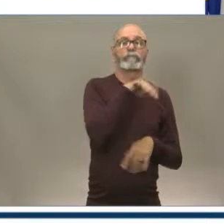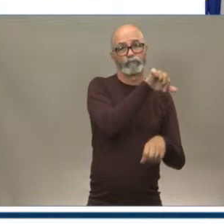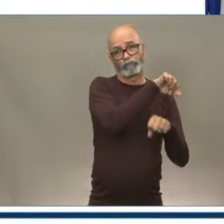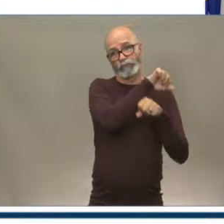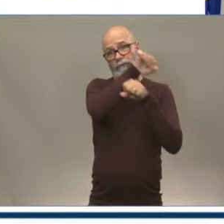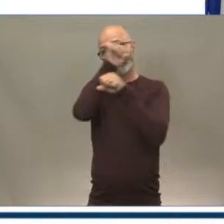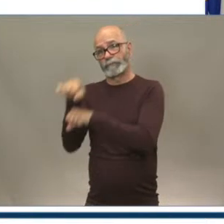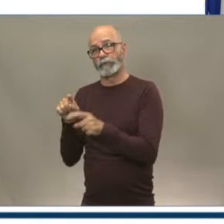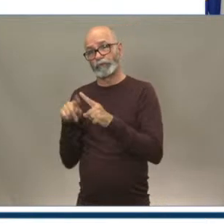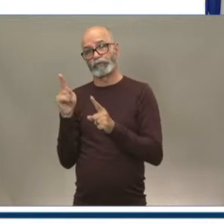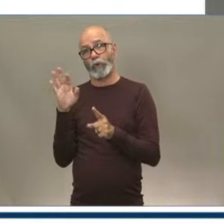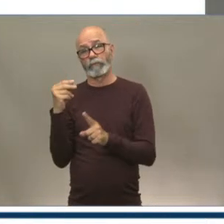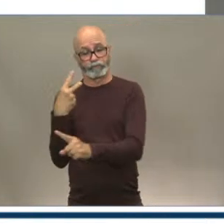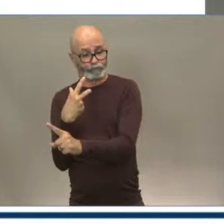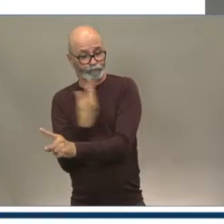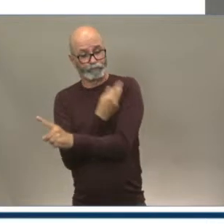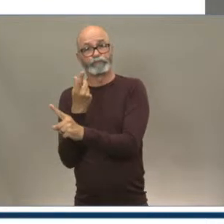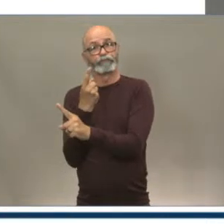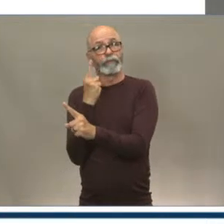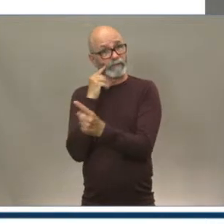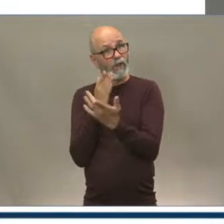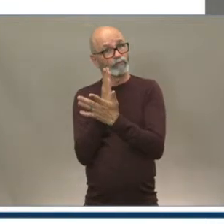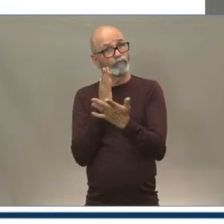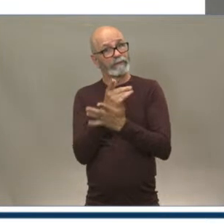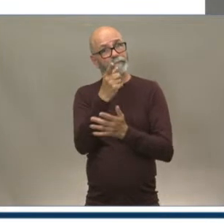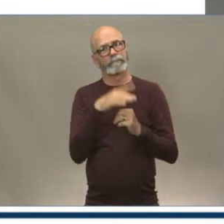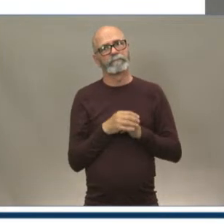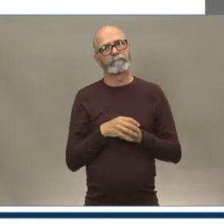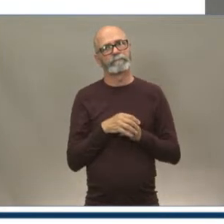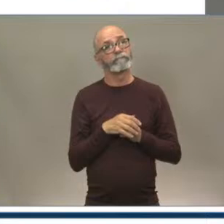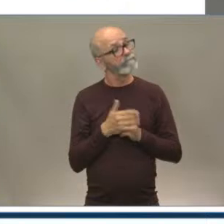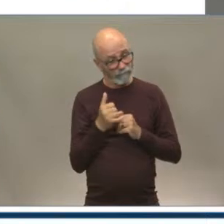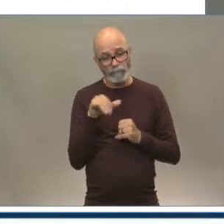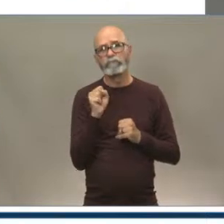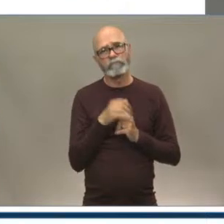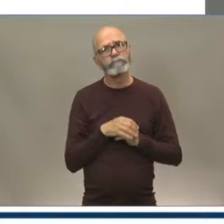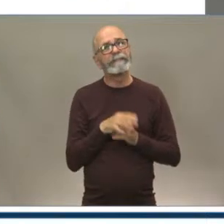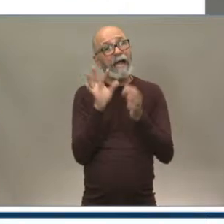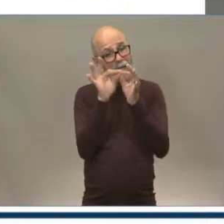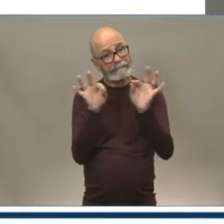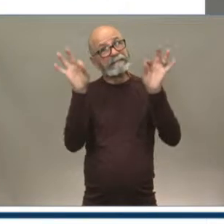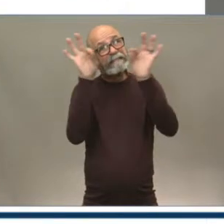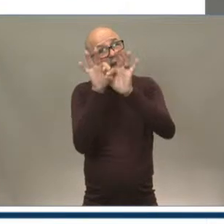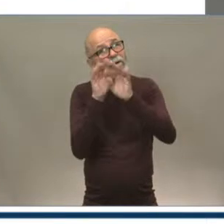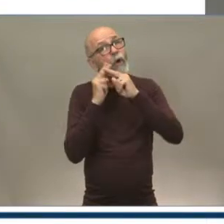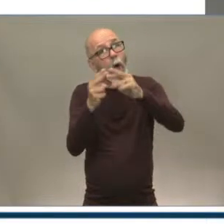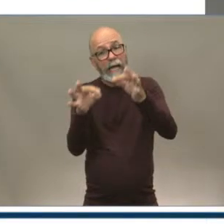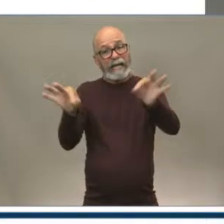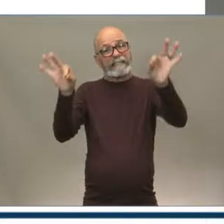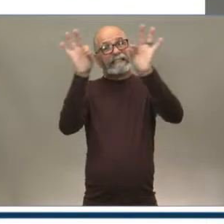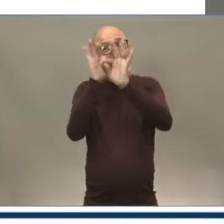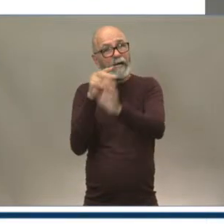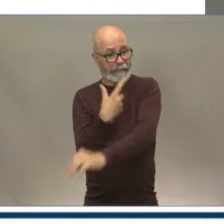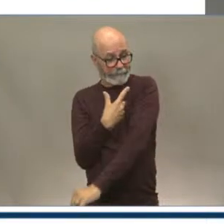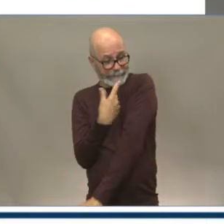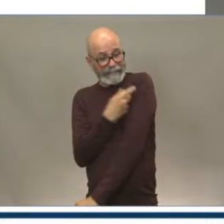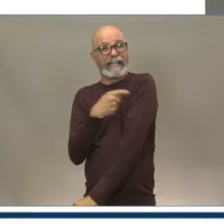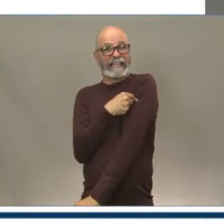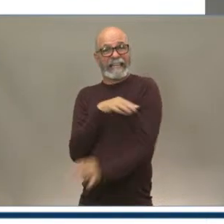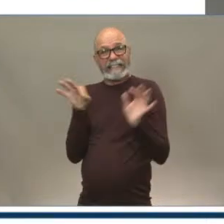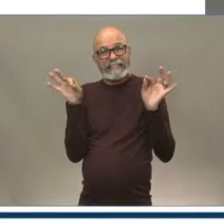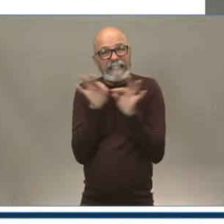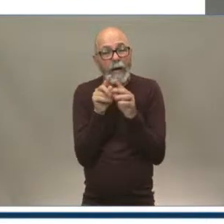that question already today. Vaccination testing is an essential health service, and you should get that as close to home as possible.